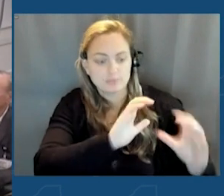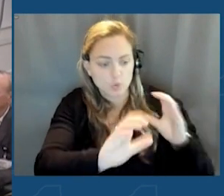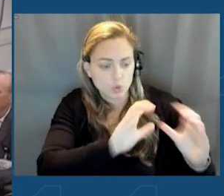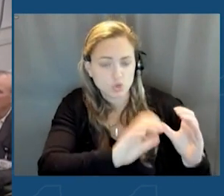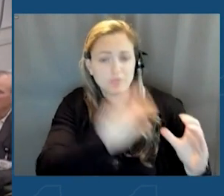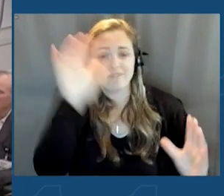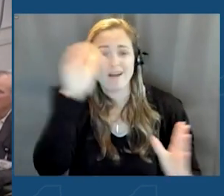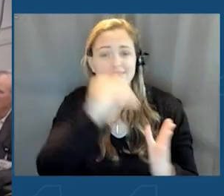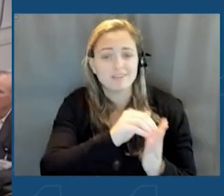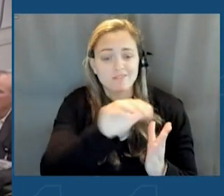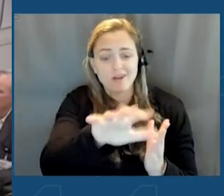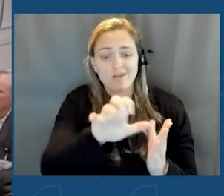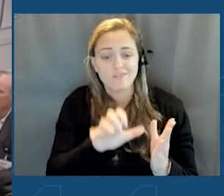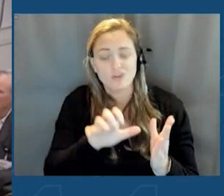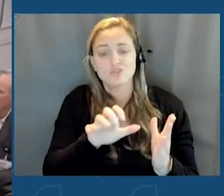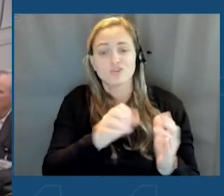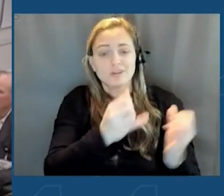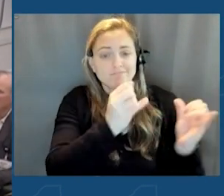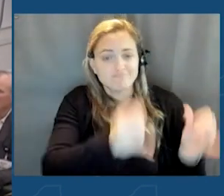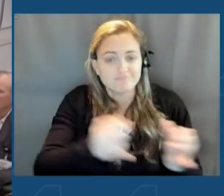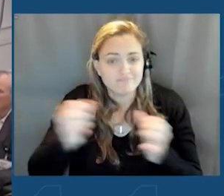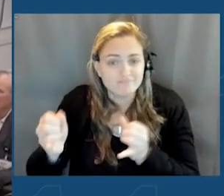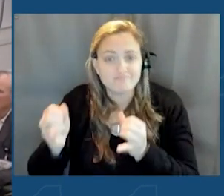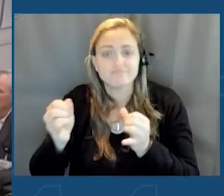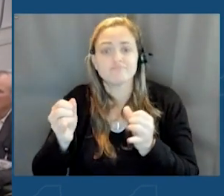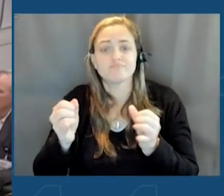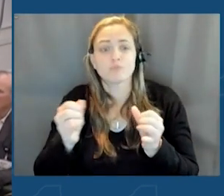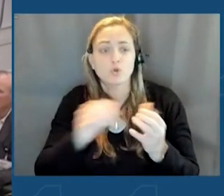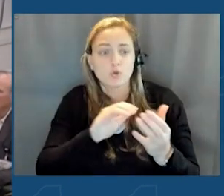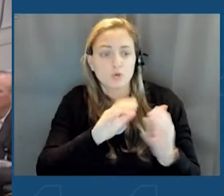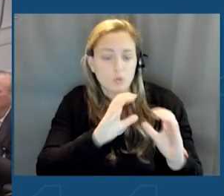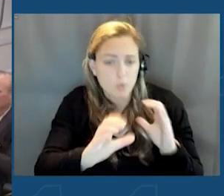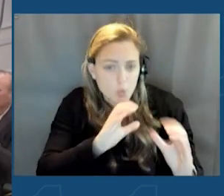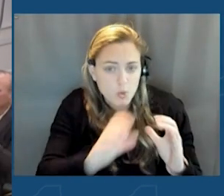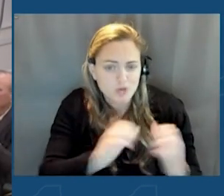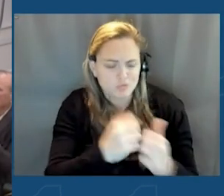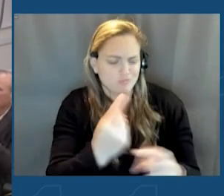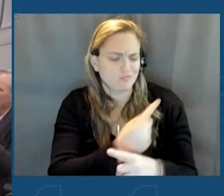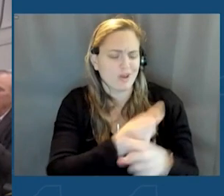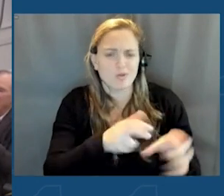5,500 individual communications with regular passengers, Tyler Scow.